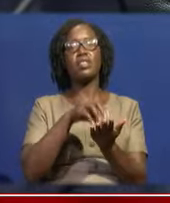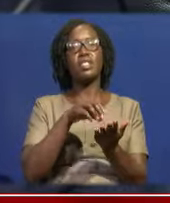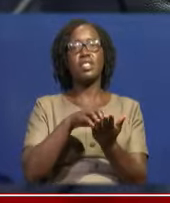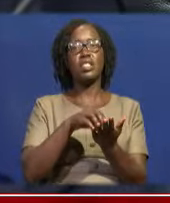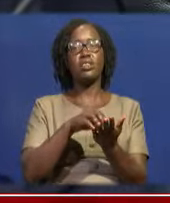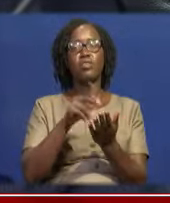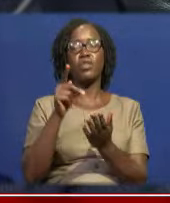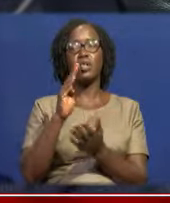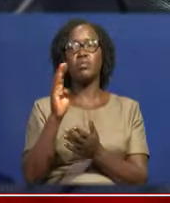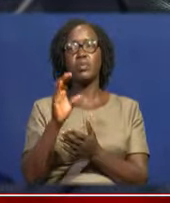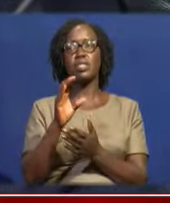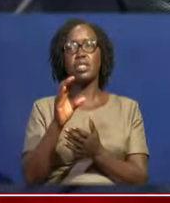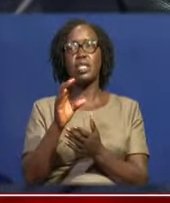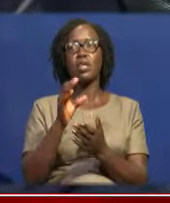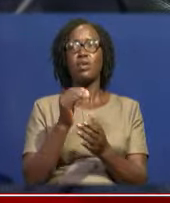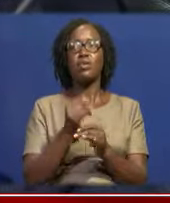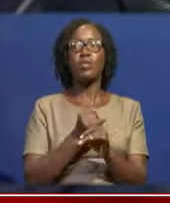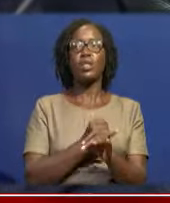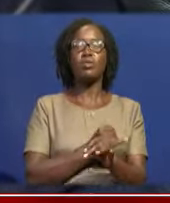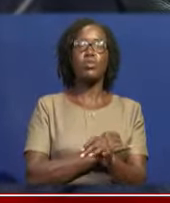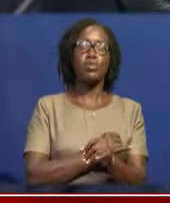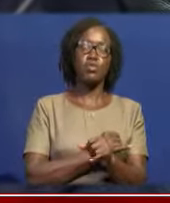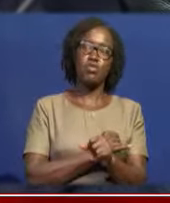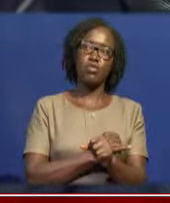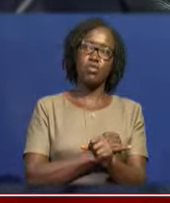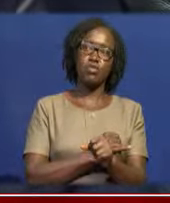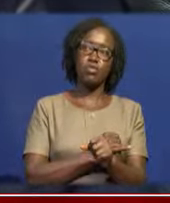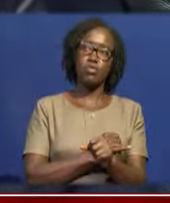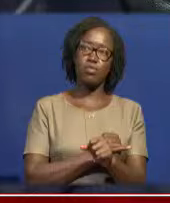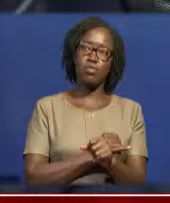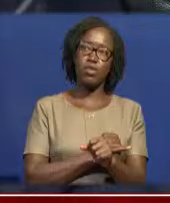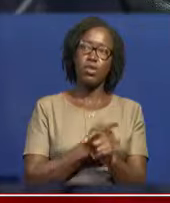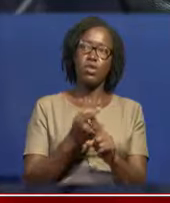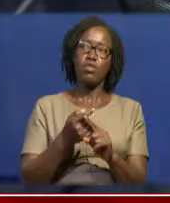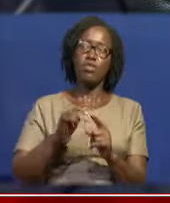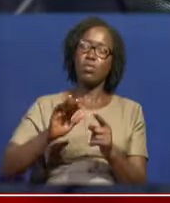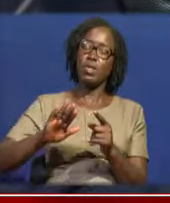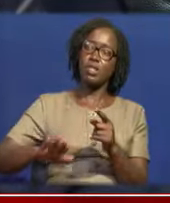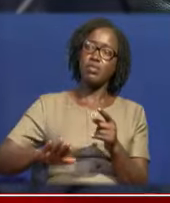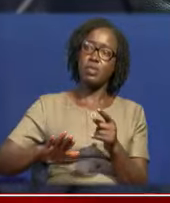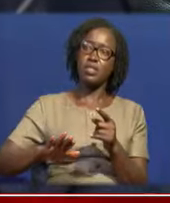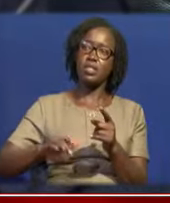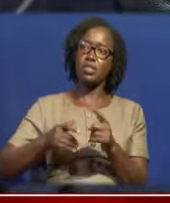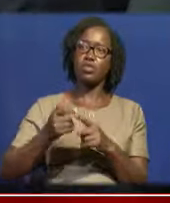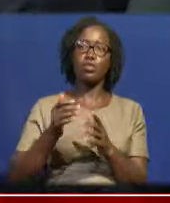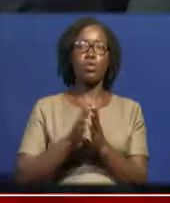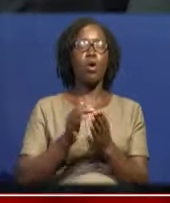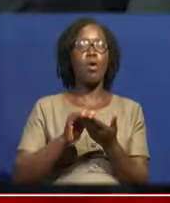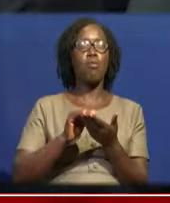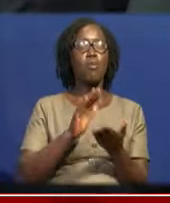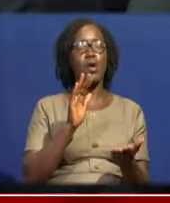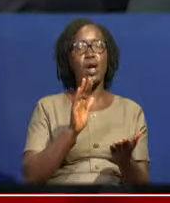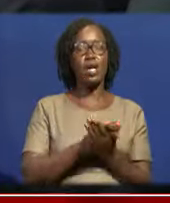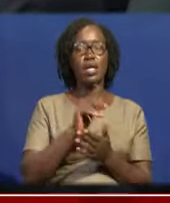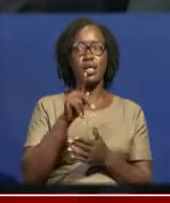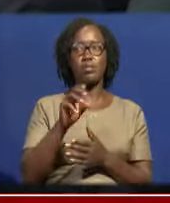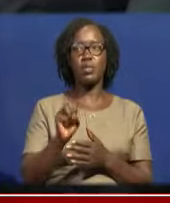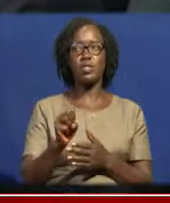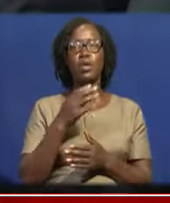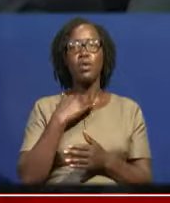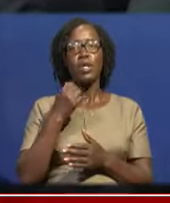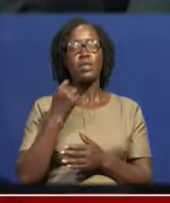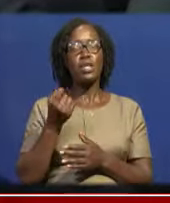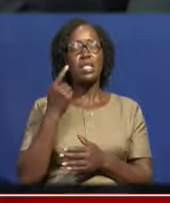this corporation would improve, moving from a deficit to a surplus. MPs sought to